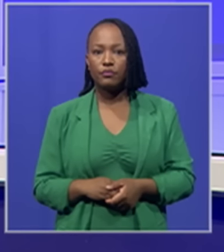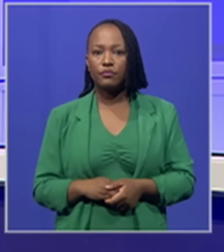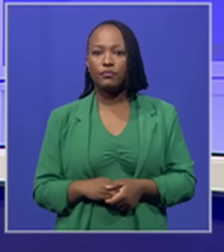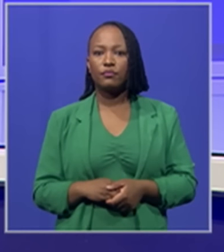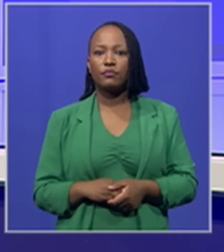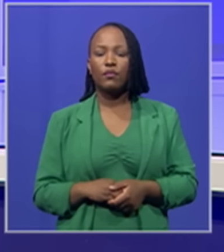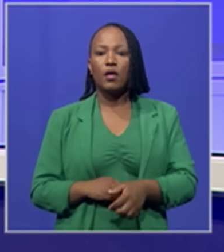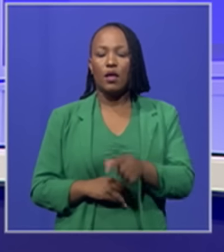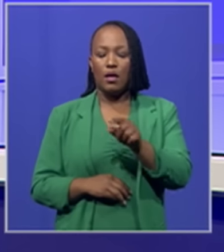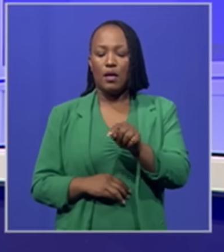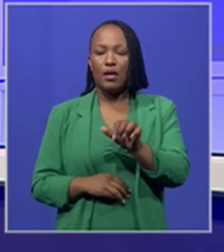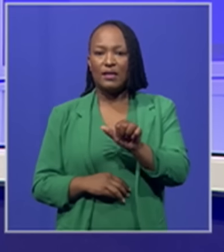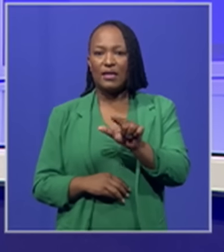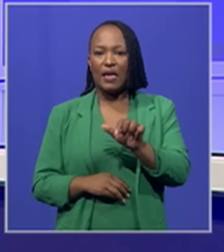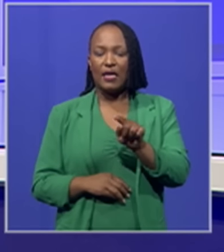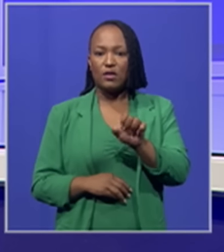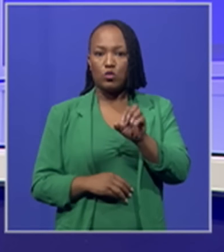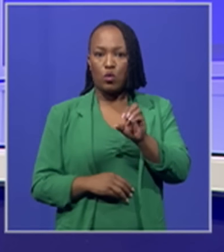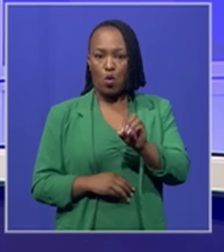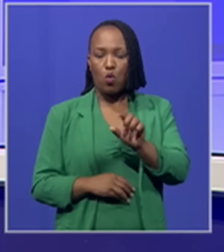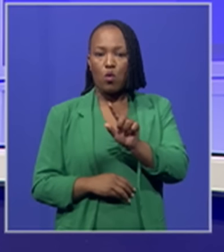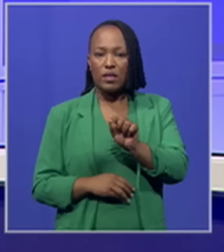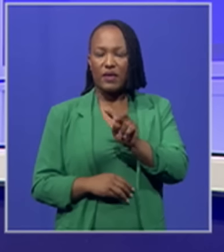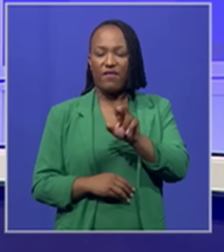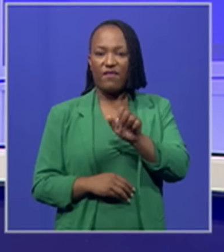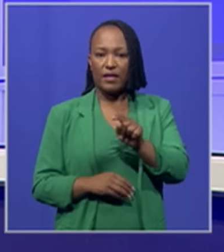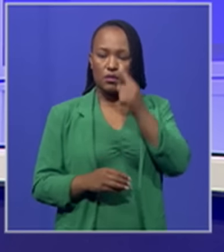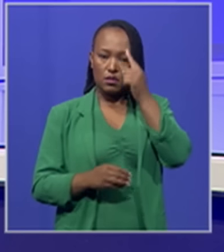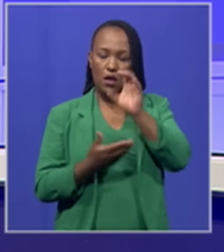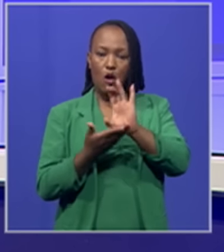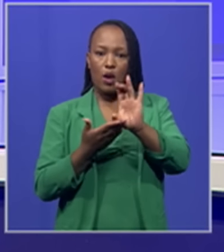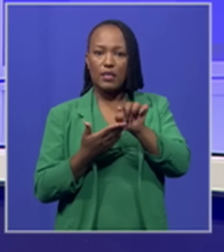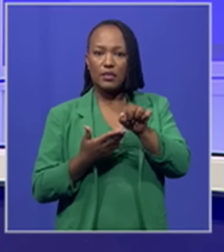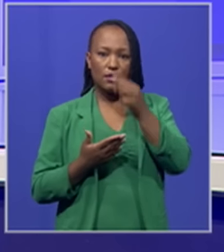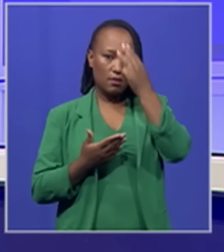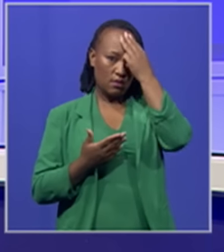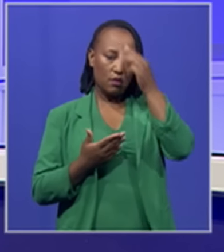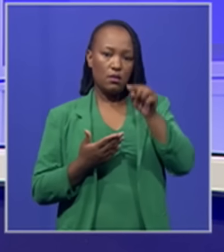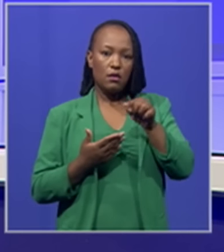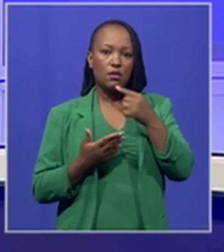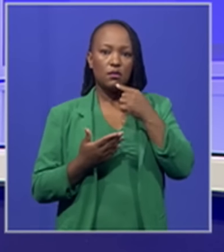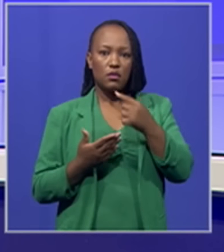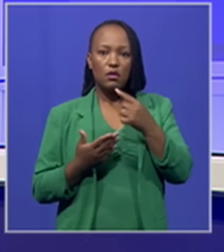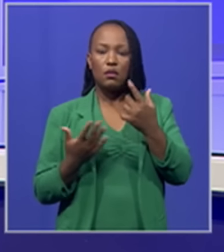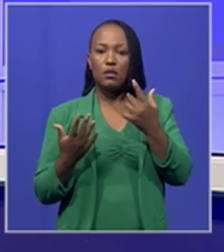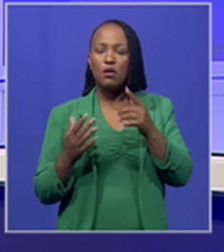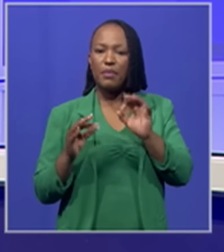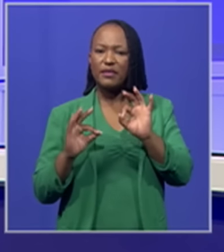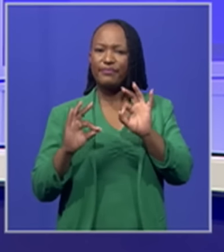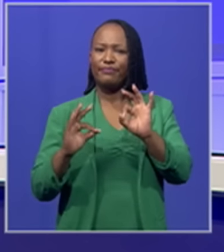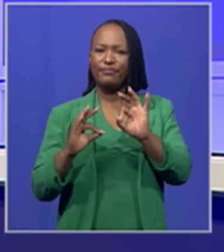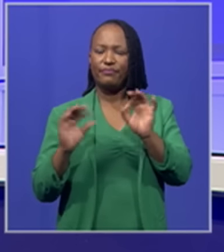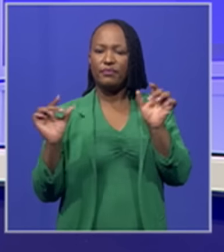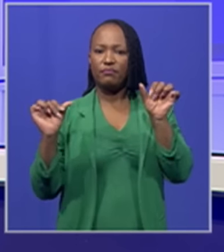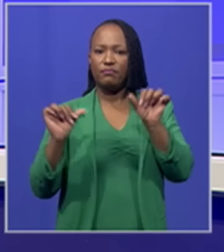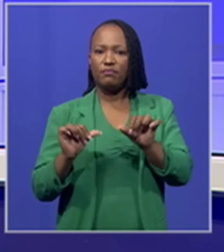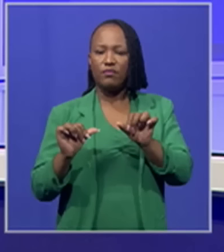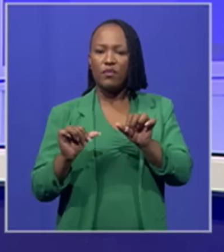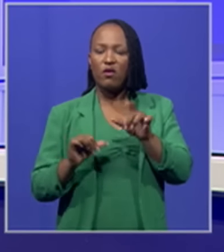Botsamaisi jwa Teletso TVET College kwa Mahikeng kwa Northwest jwa re botsentse tiriso melawana ya go lere tsepamo le tsamaiso e lolameng